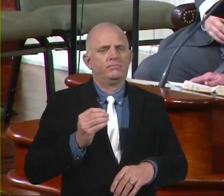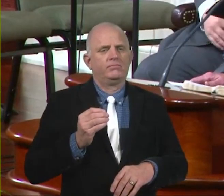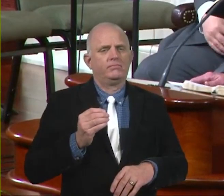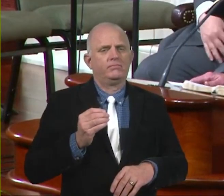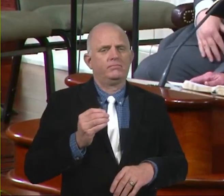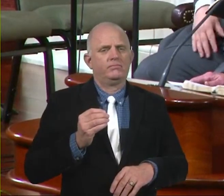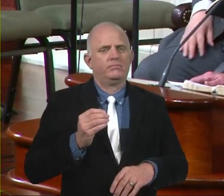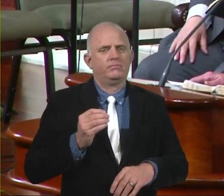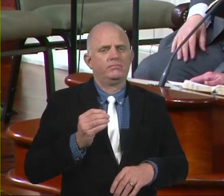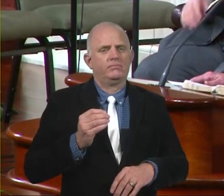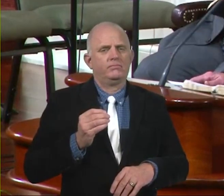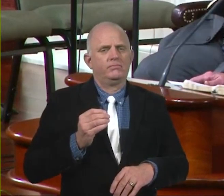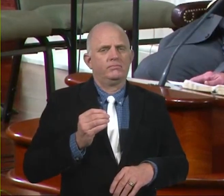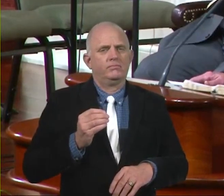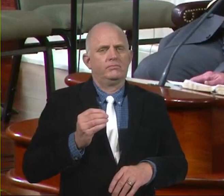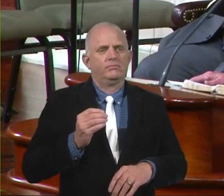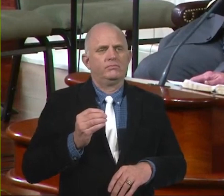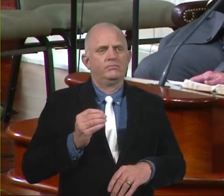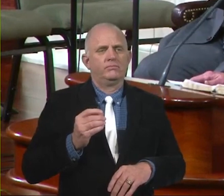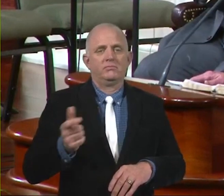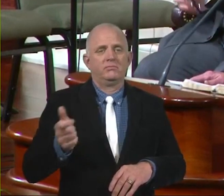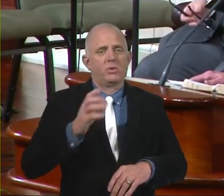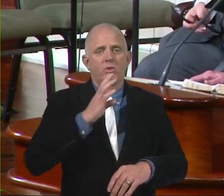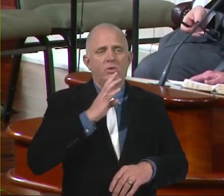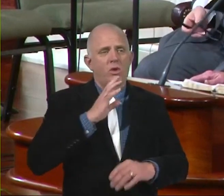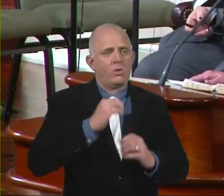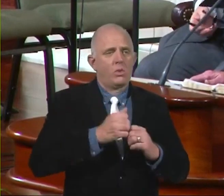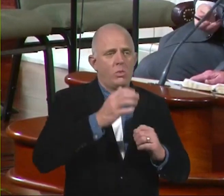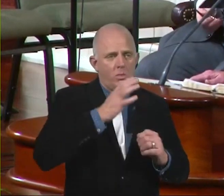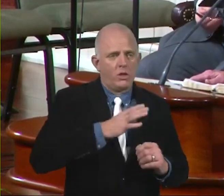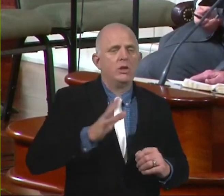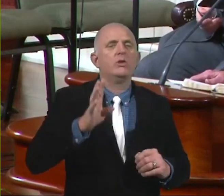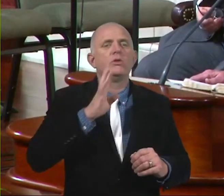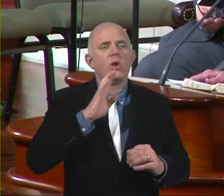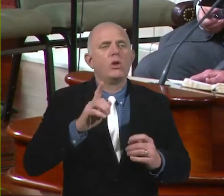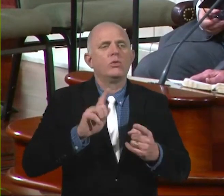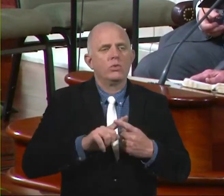He didn't speak to the woman, he spoke to Cleophas,